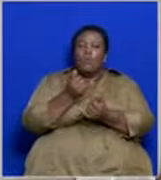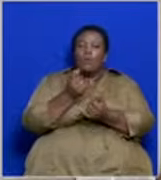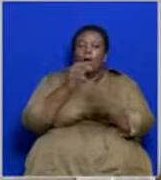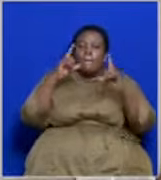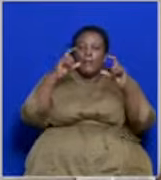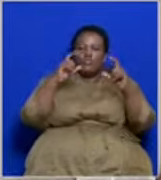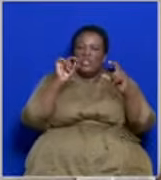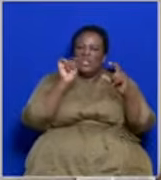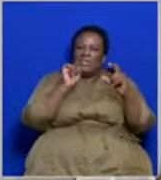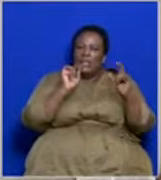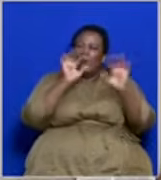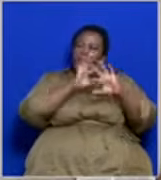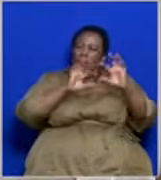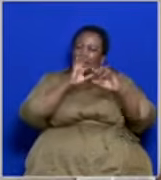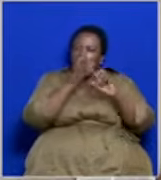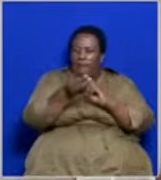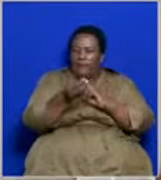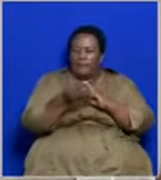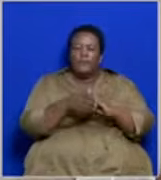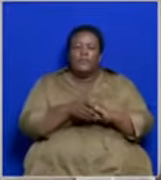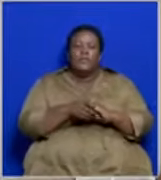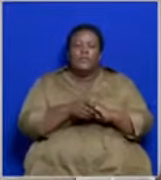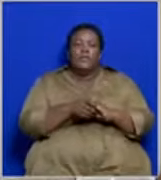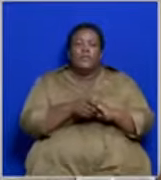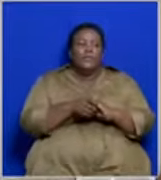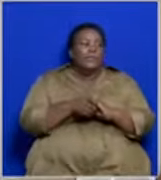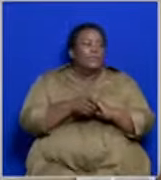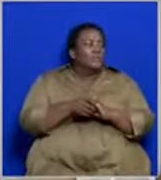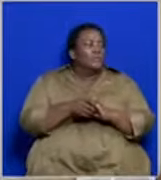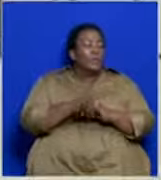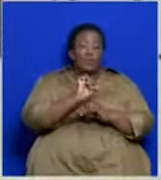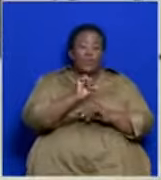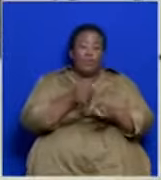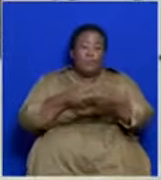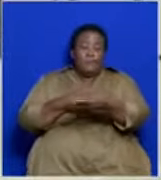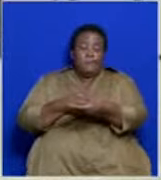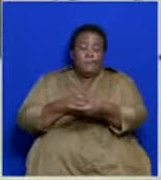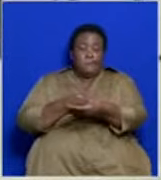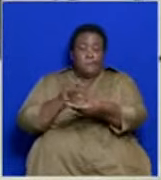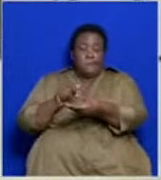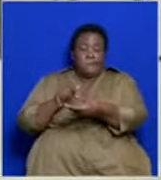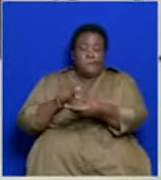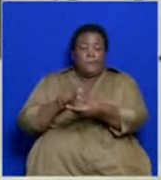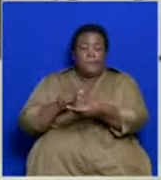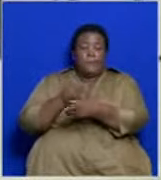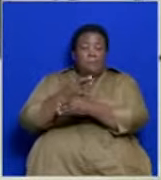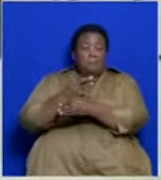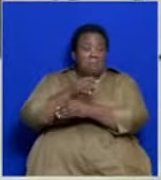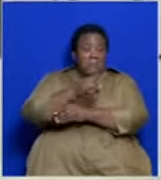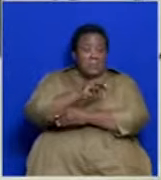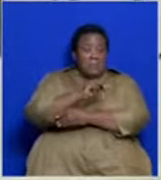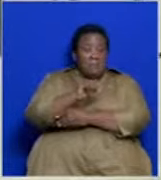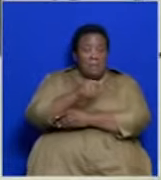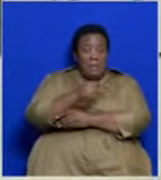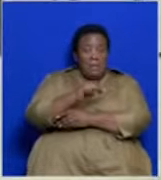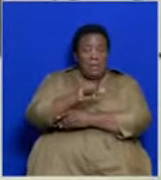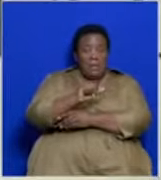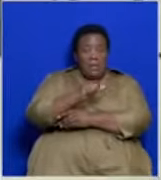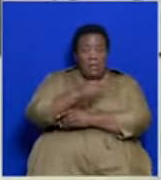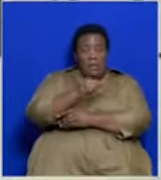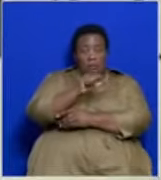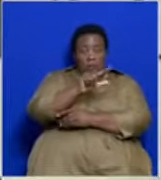you have in your docket, Mr. Magagula, from page 344,